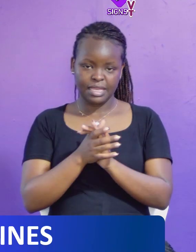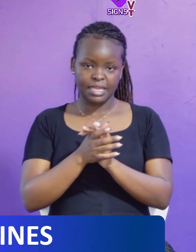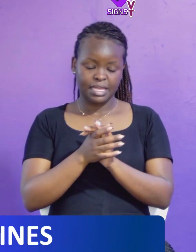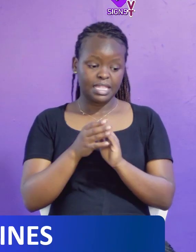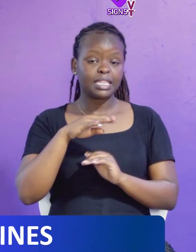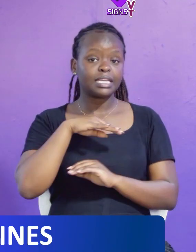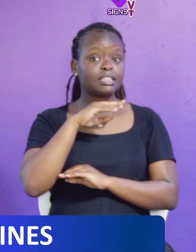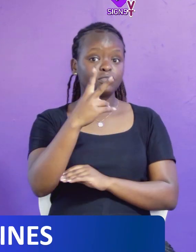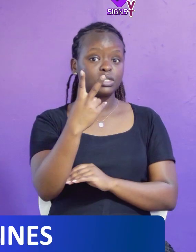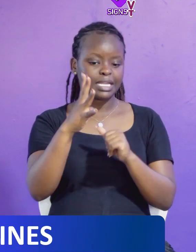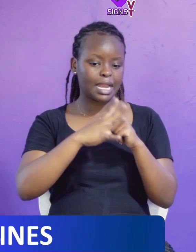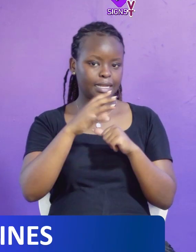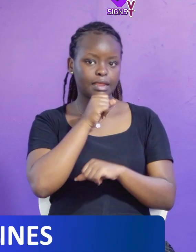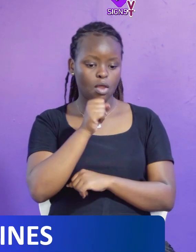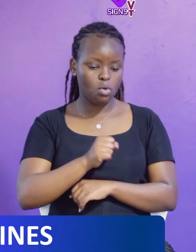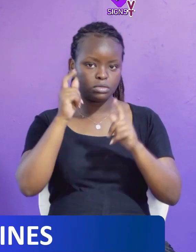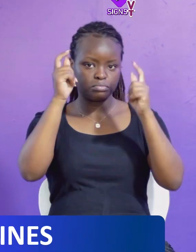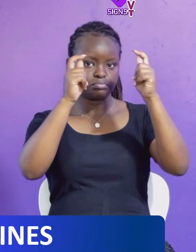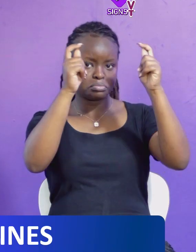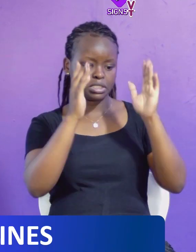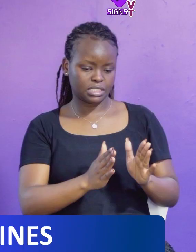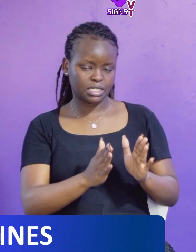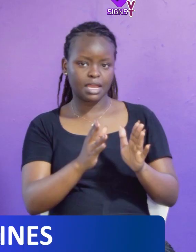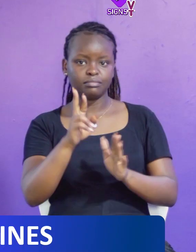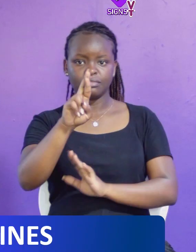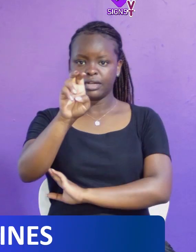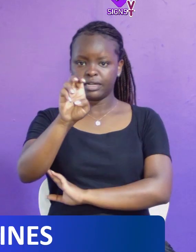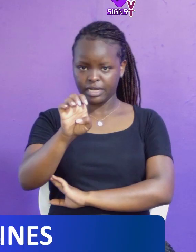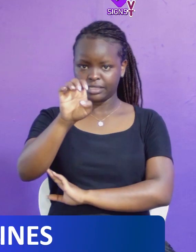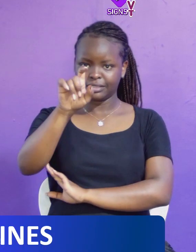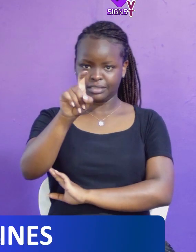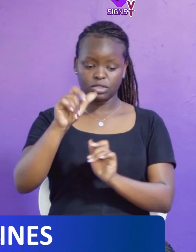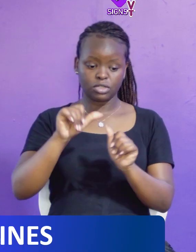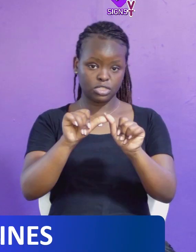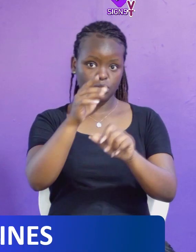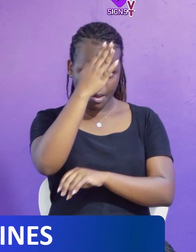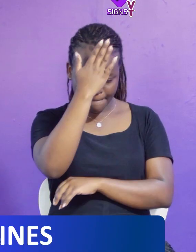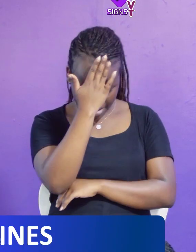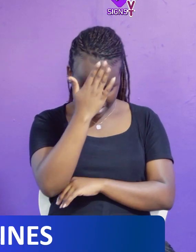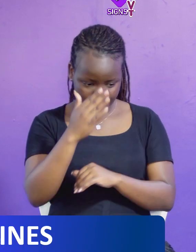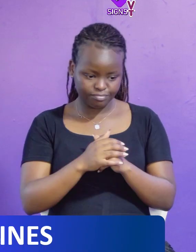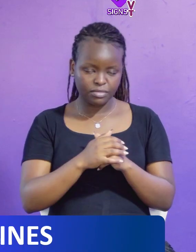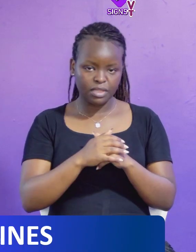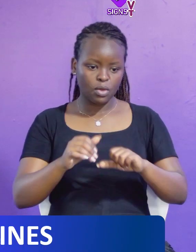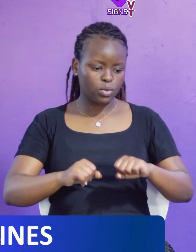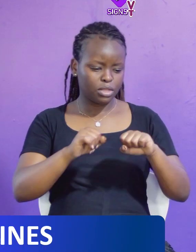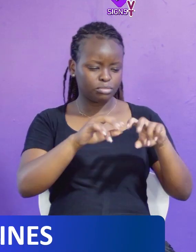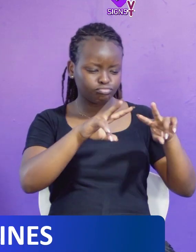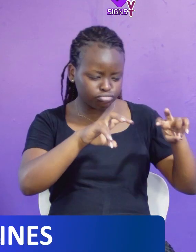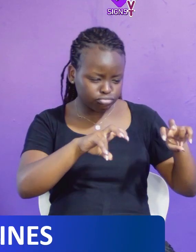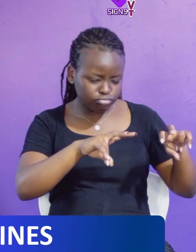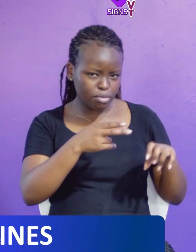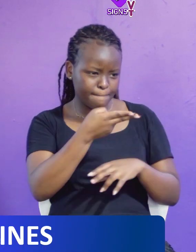of 29-year-old protester Rex Masai continued on Monday, with a senior firearms examiner revealing that the